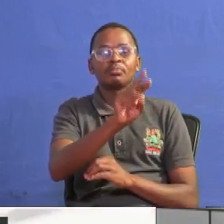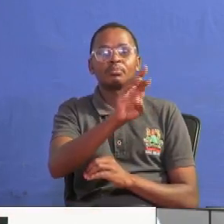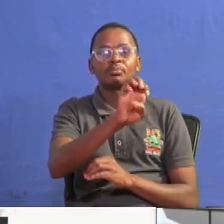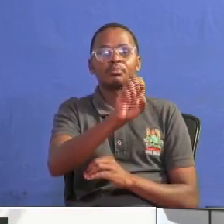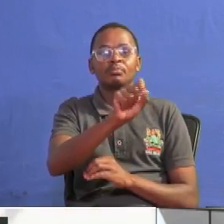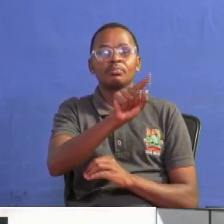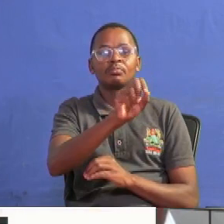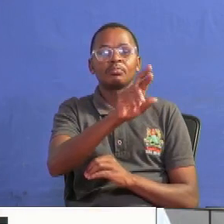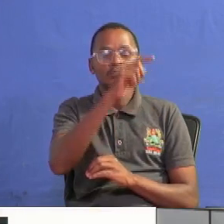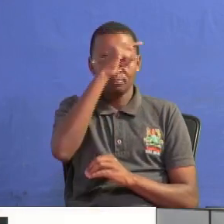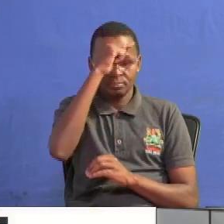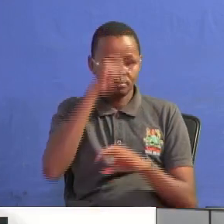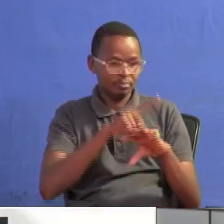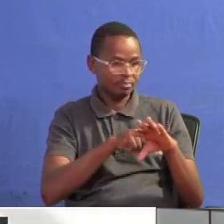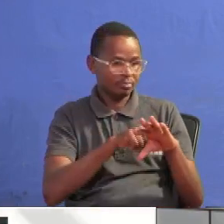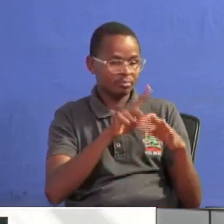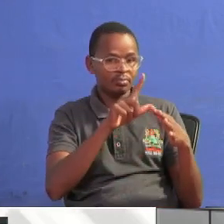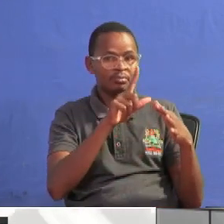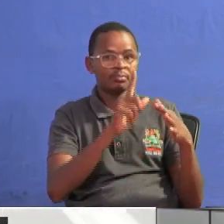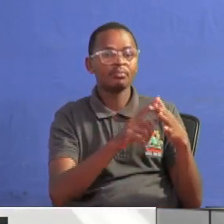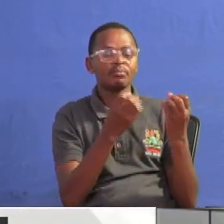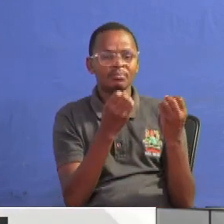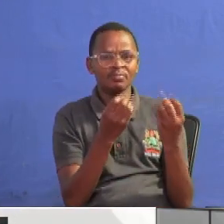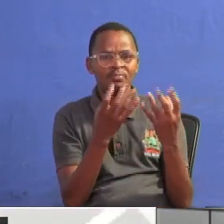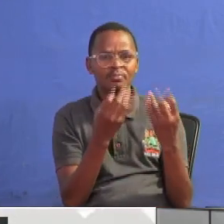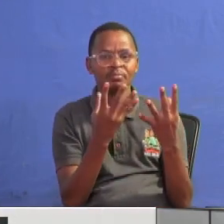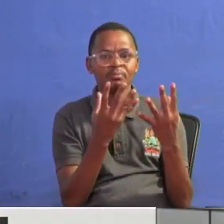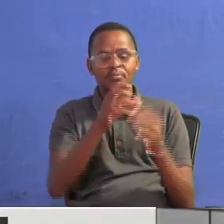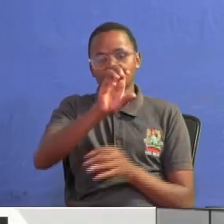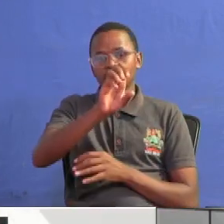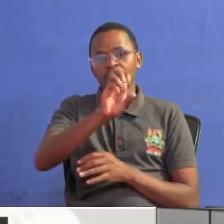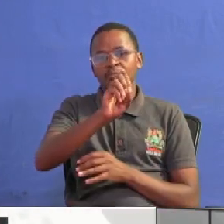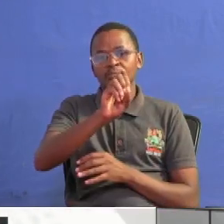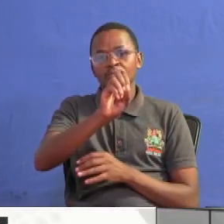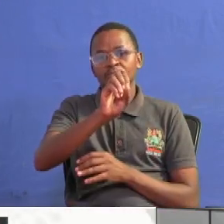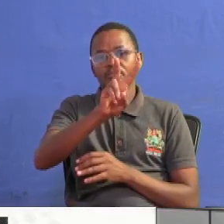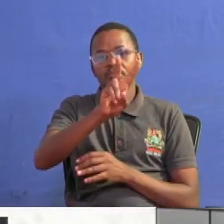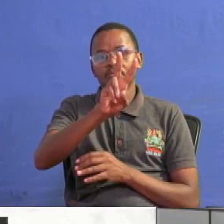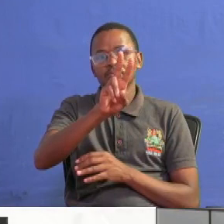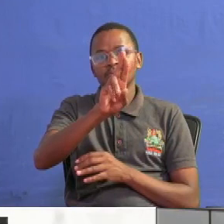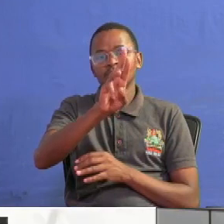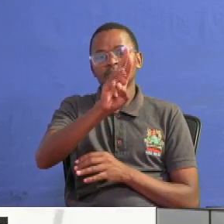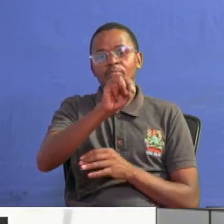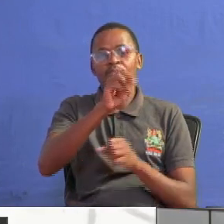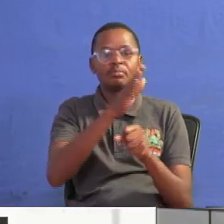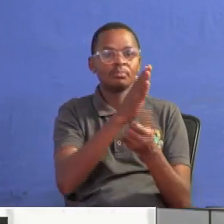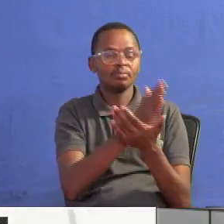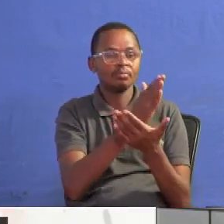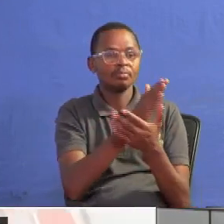period. During this follicular phase, there are so many ovums, kind of eggs, that are